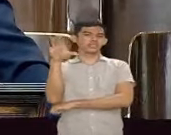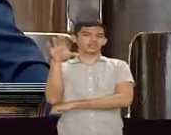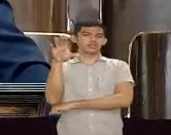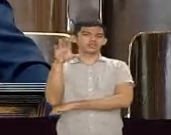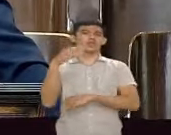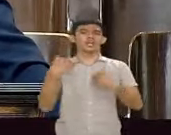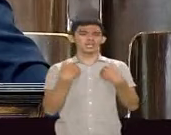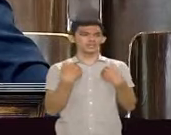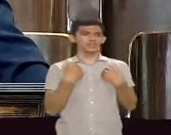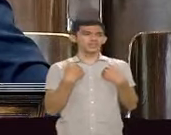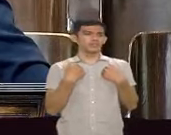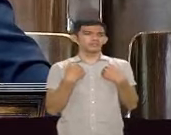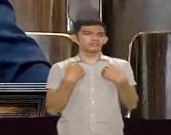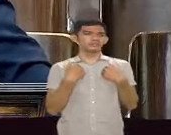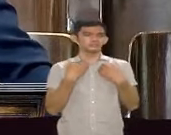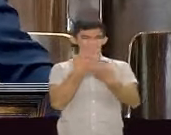naanay